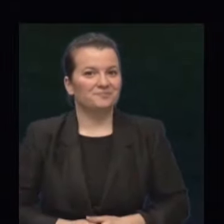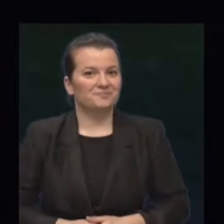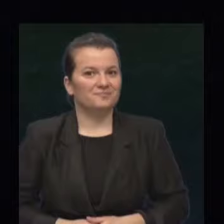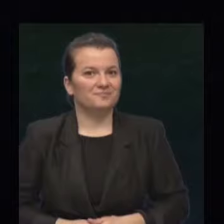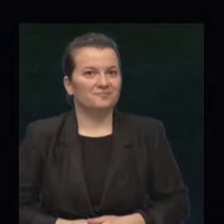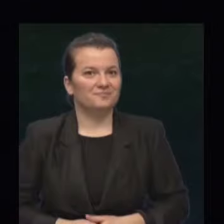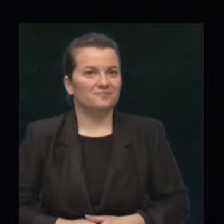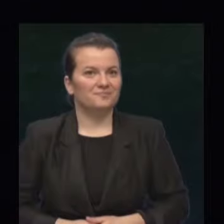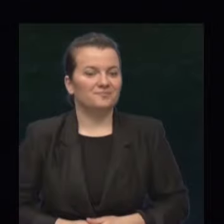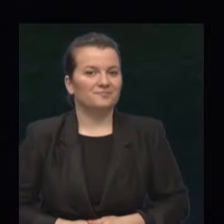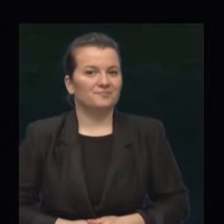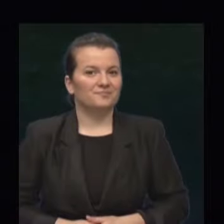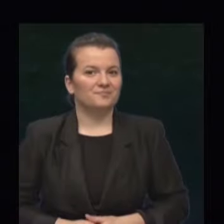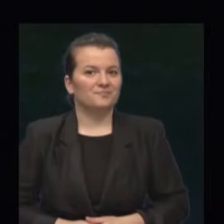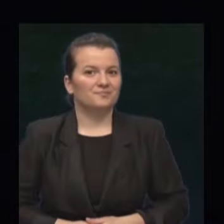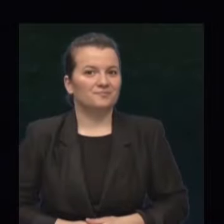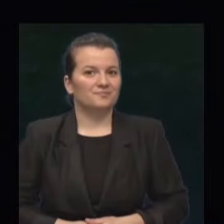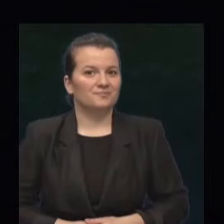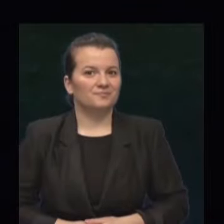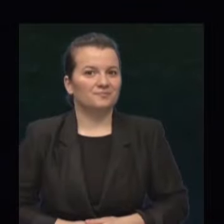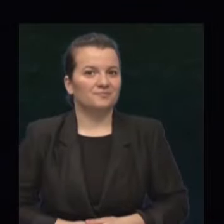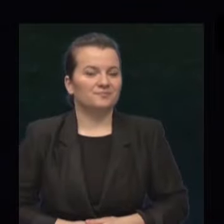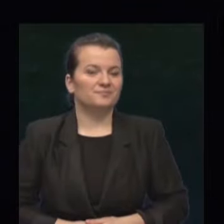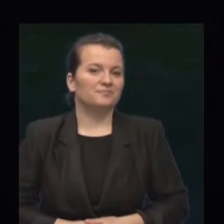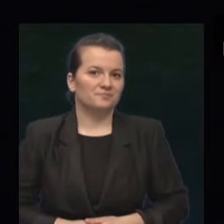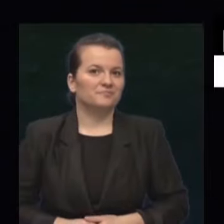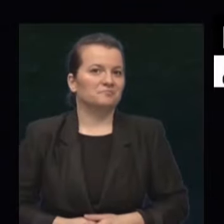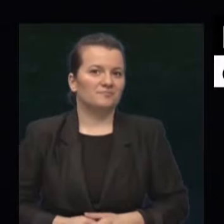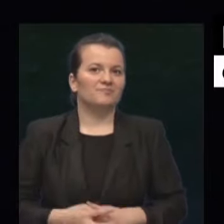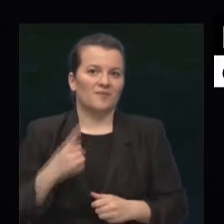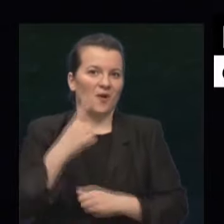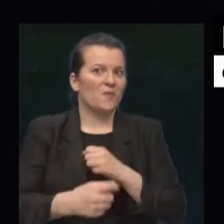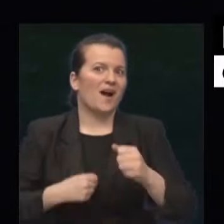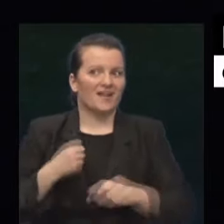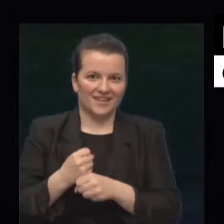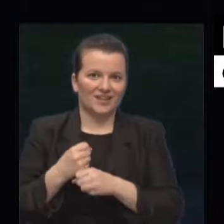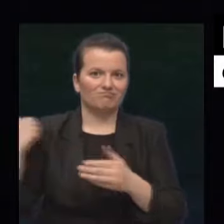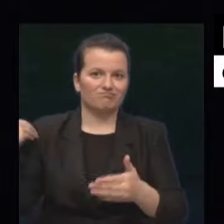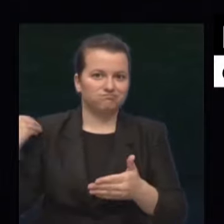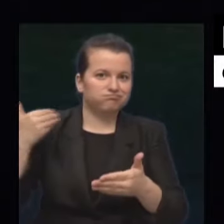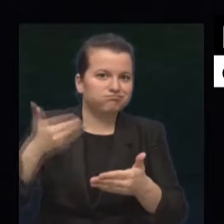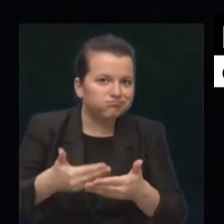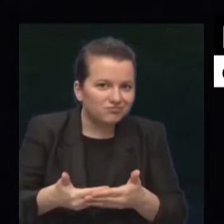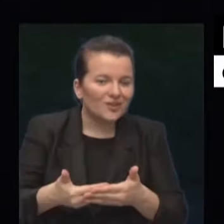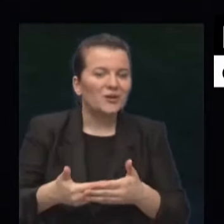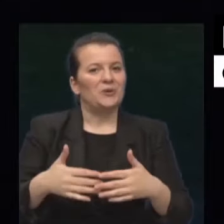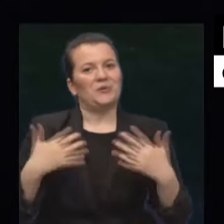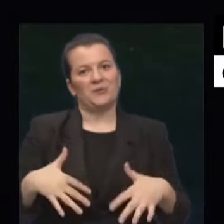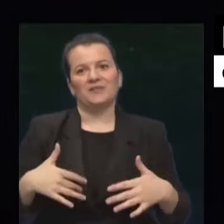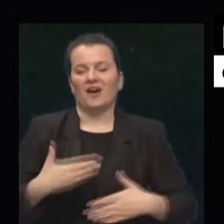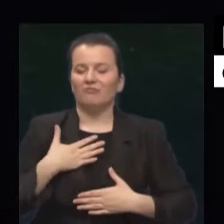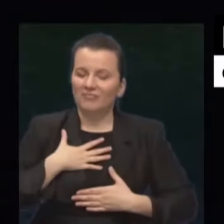after a year, well, almost a year in office, it is my privilege to